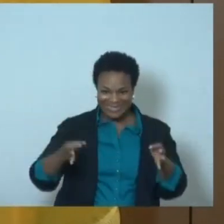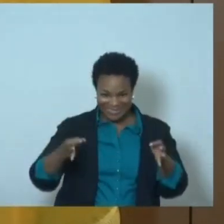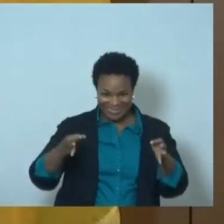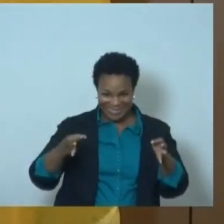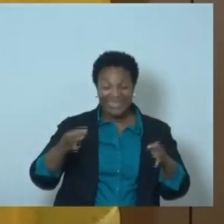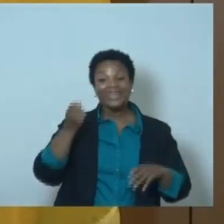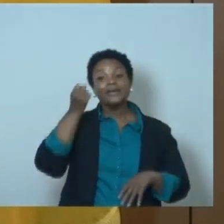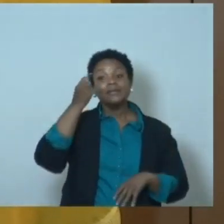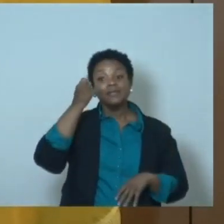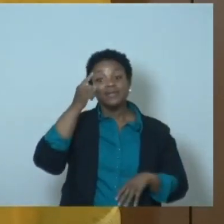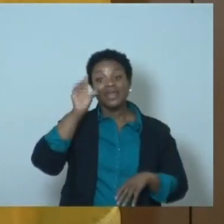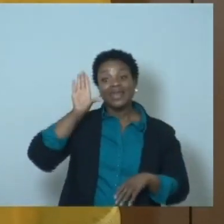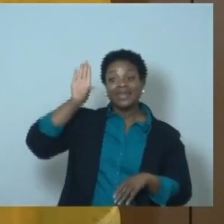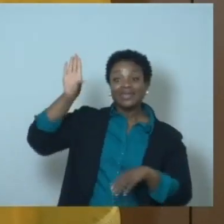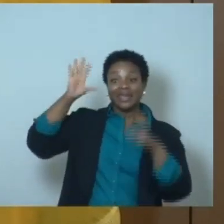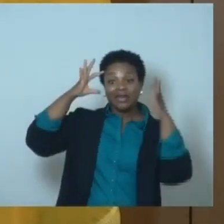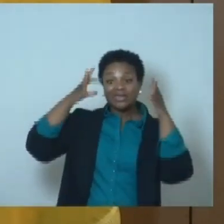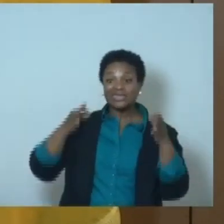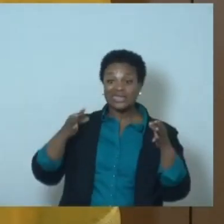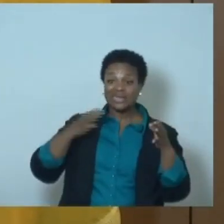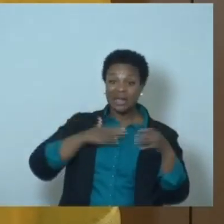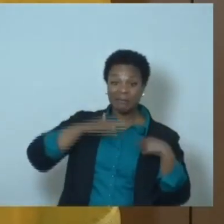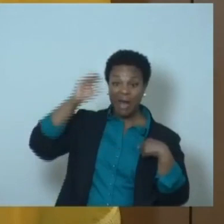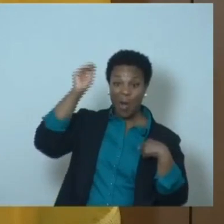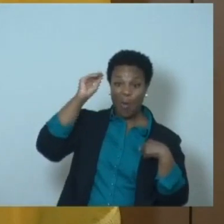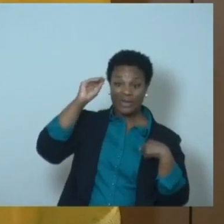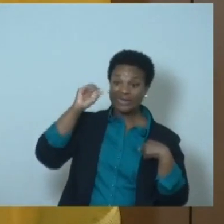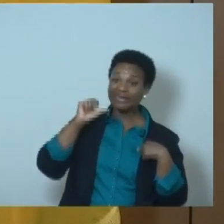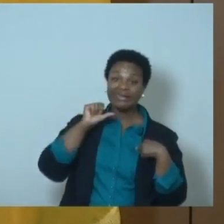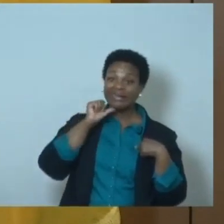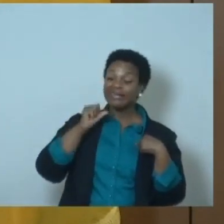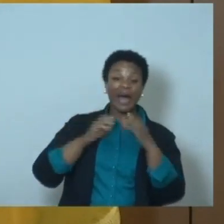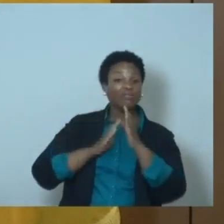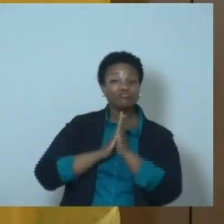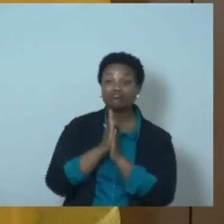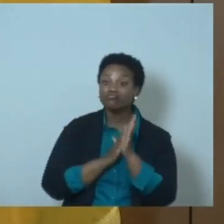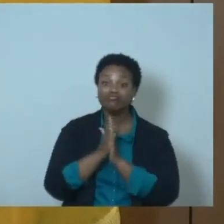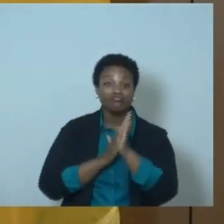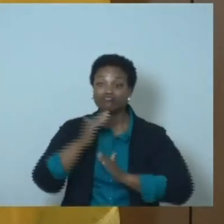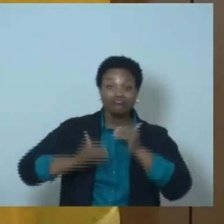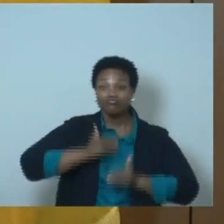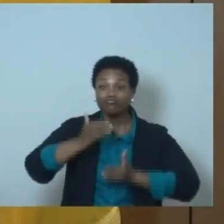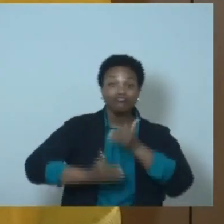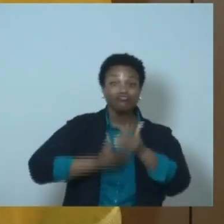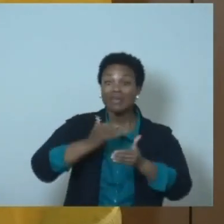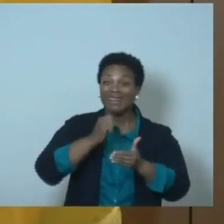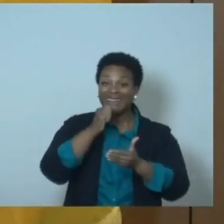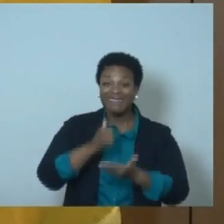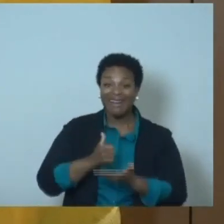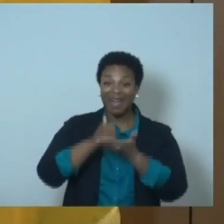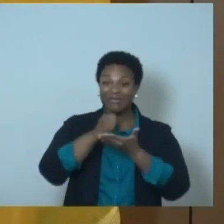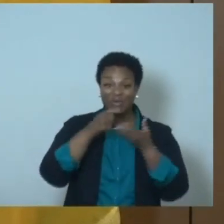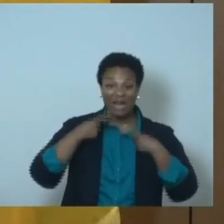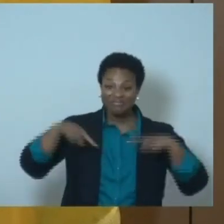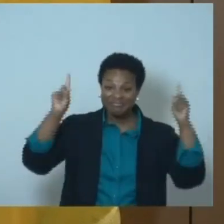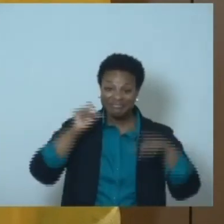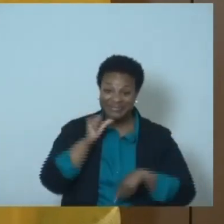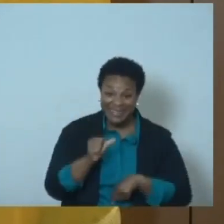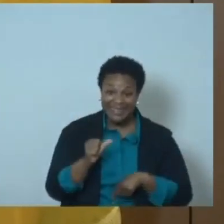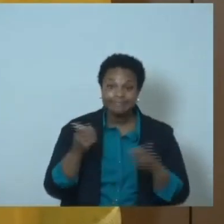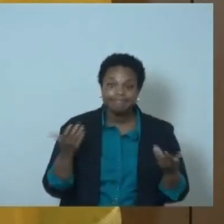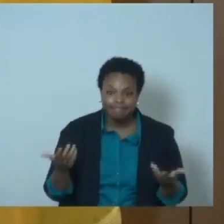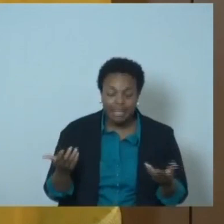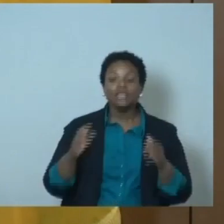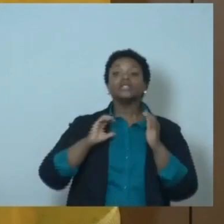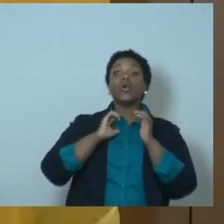my opinion, productive or proactive, frankly, as it should have been. So where we track it and how we deal with it